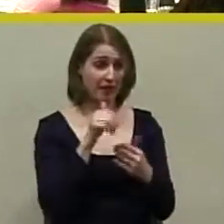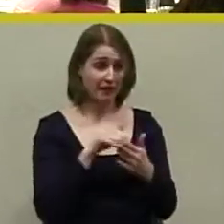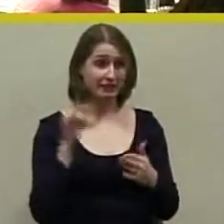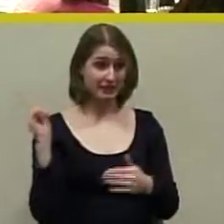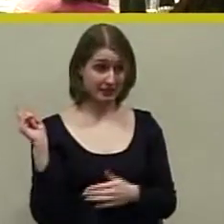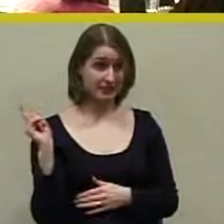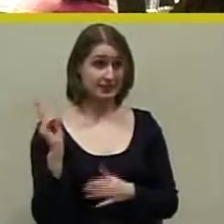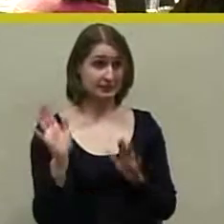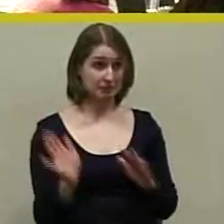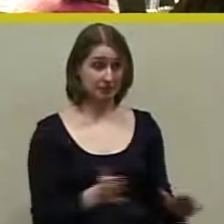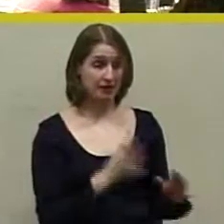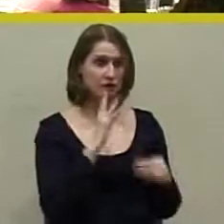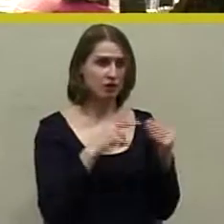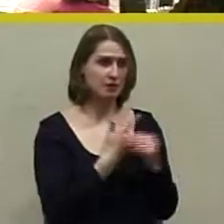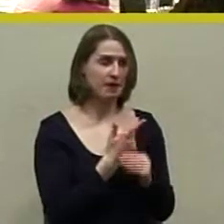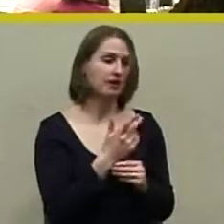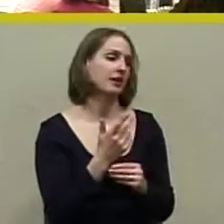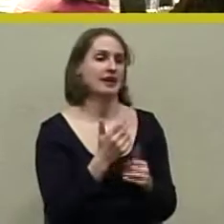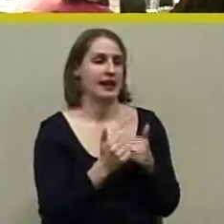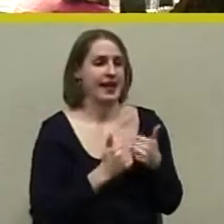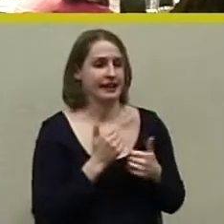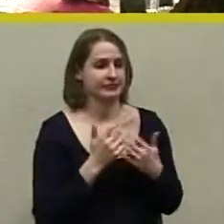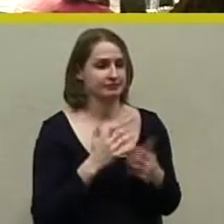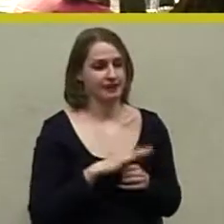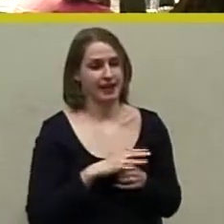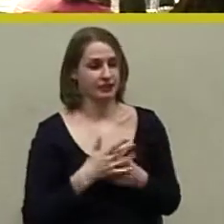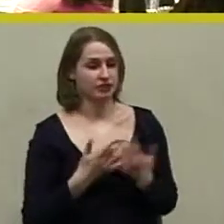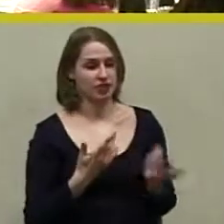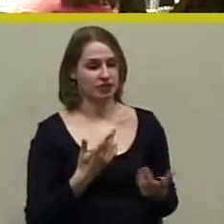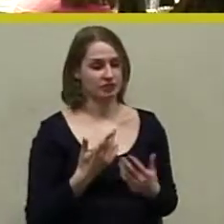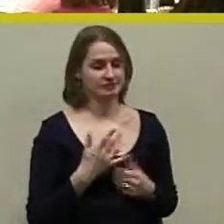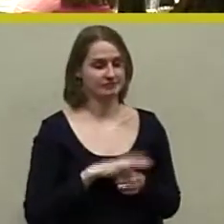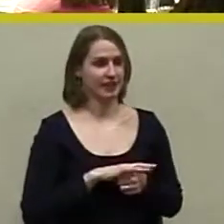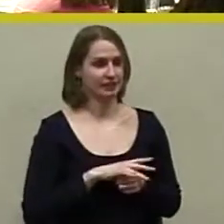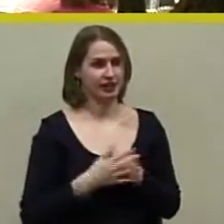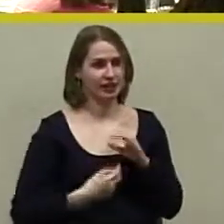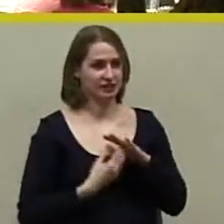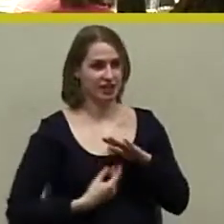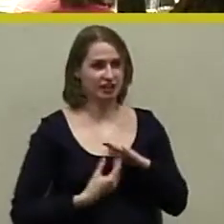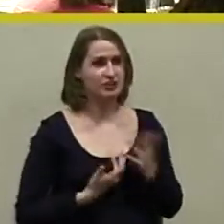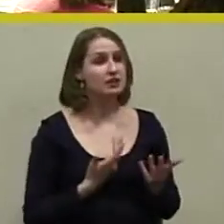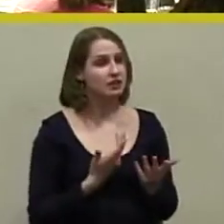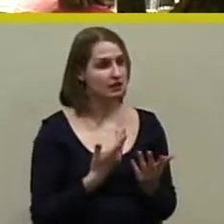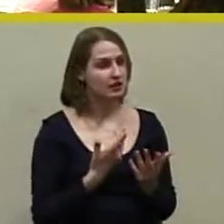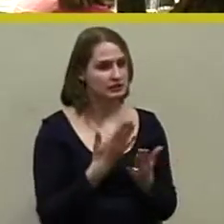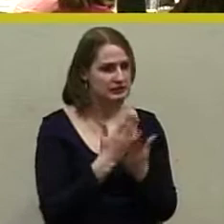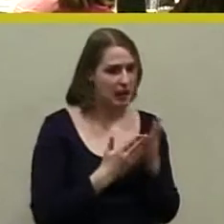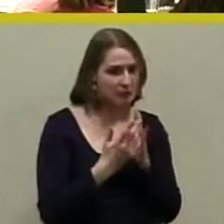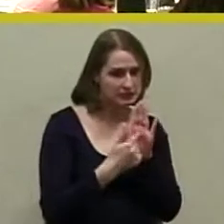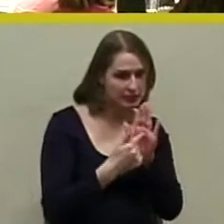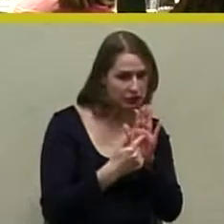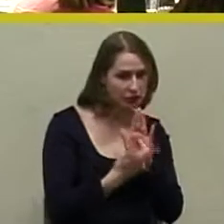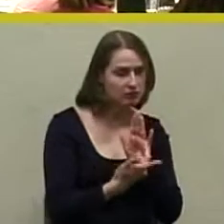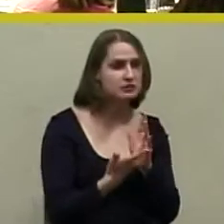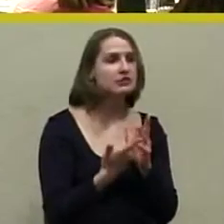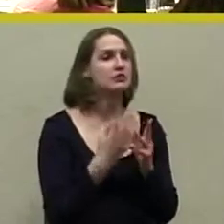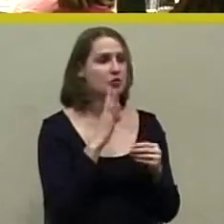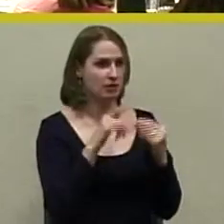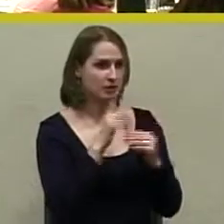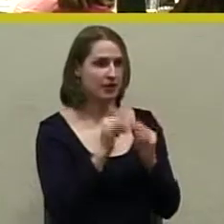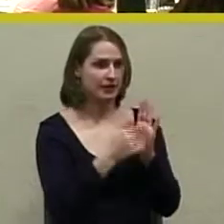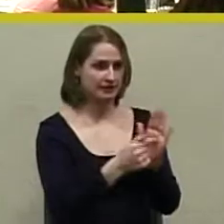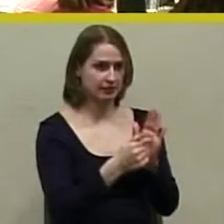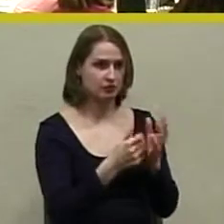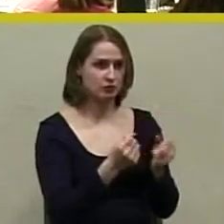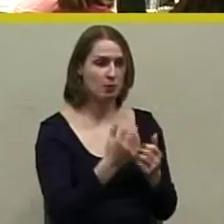give situations about agitation, that you want to become aware of that. So this is a kid who evidently gives off some signals. Let's talk about those so people can pick